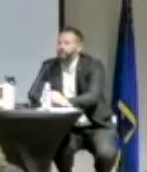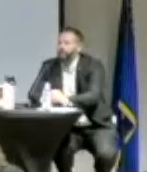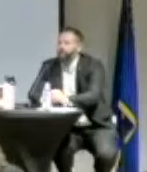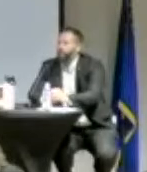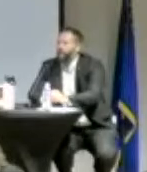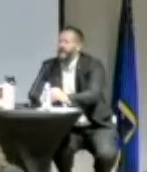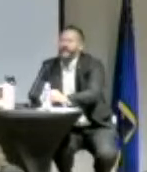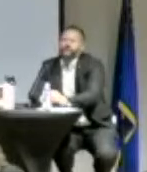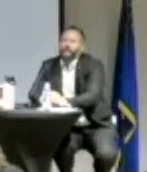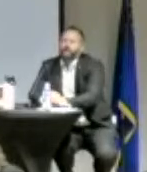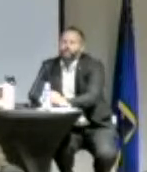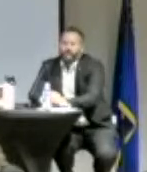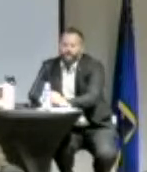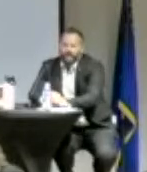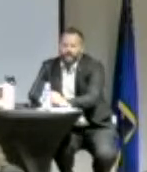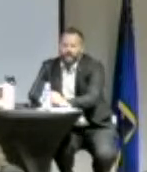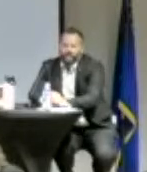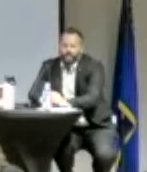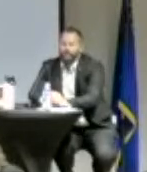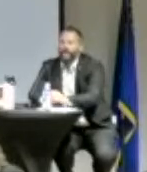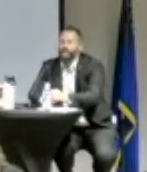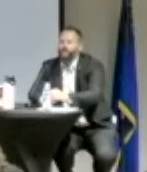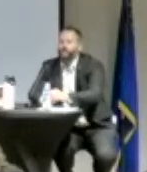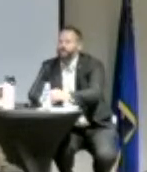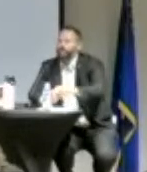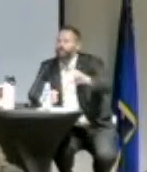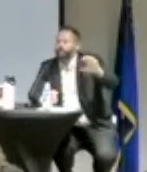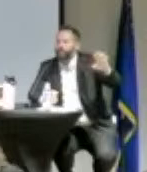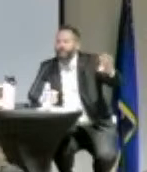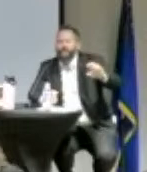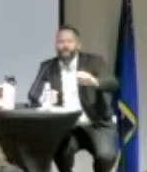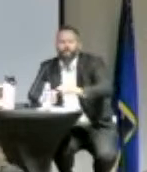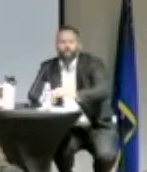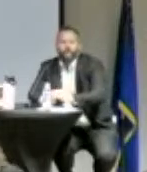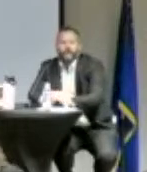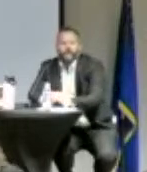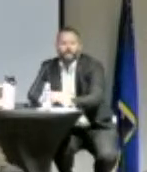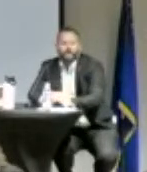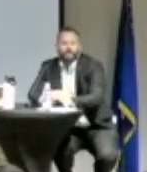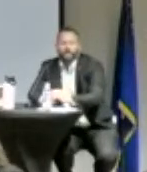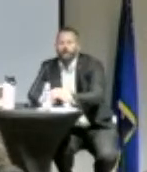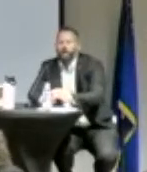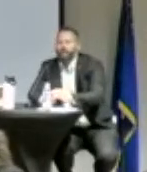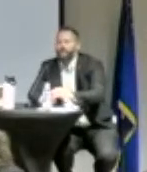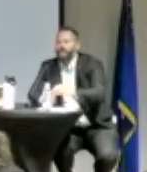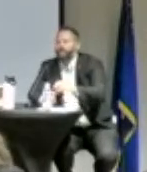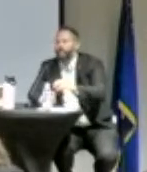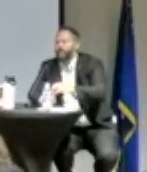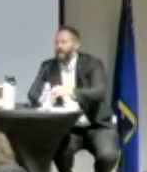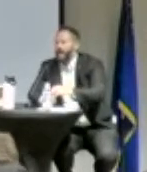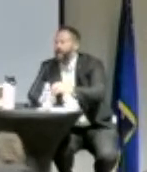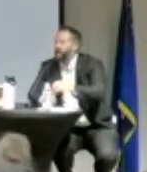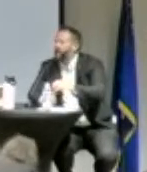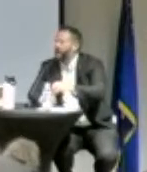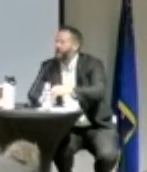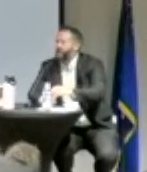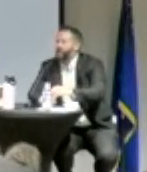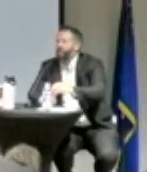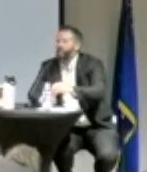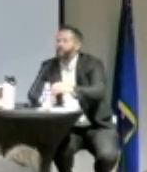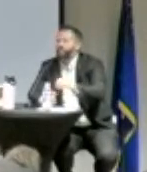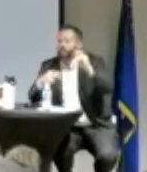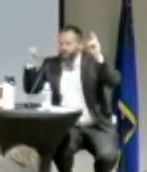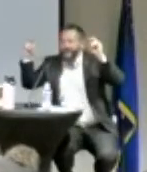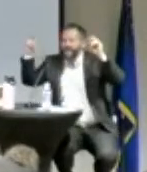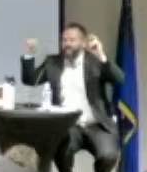So we can't change the PEB benefits. We can't change those formal benefits, but what we can do is we can augment that and we can add